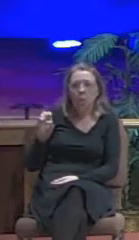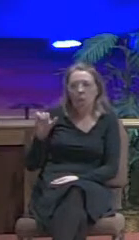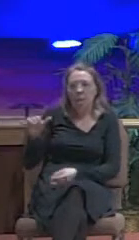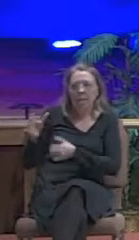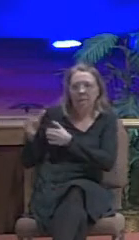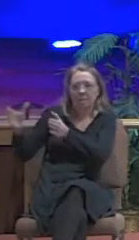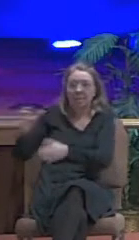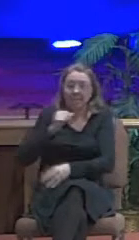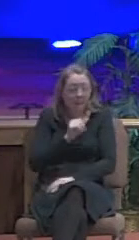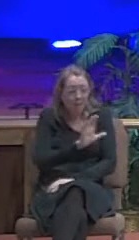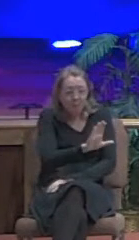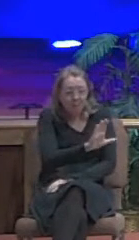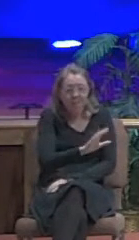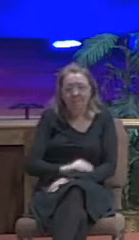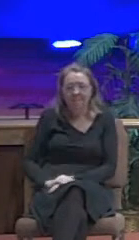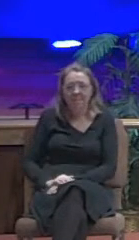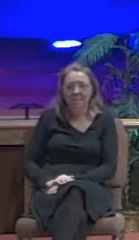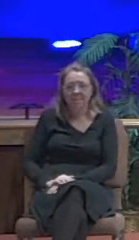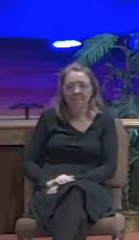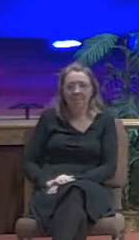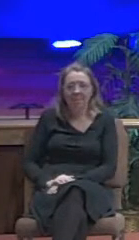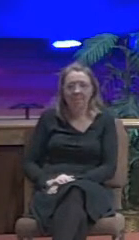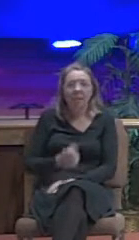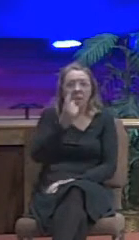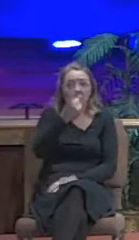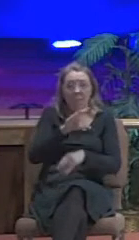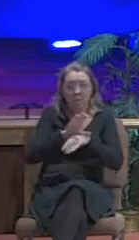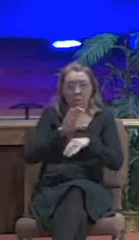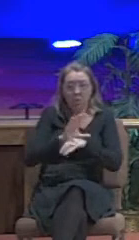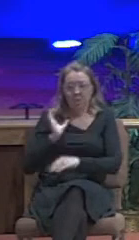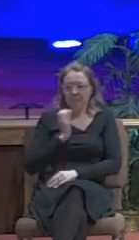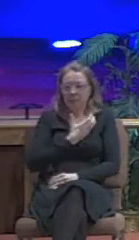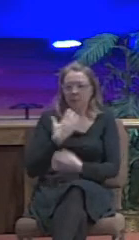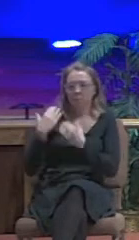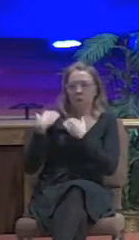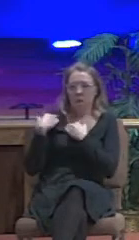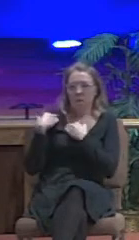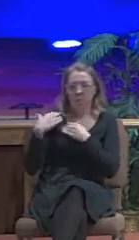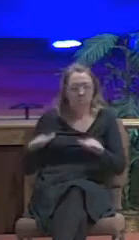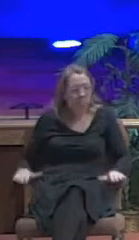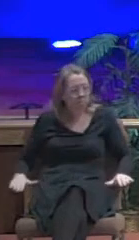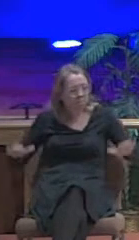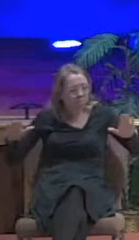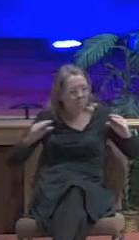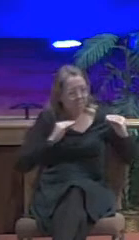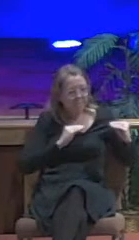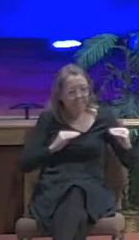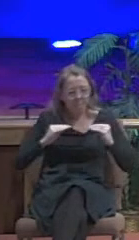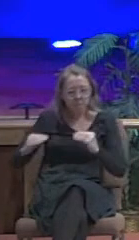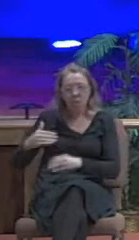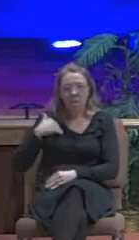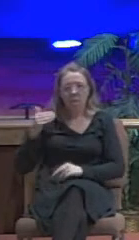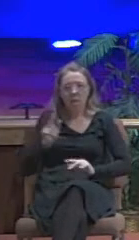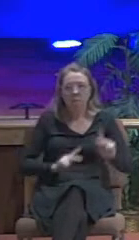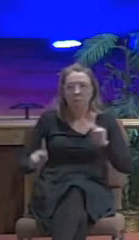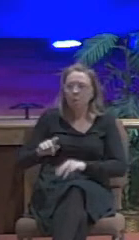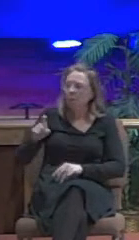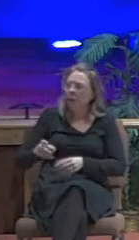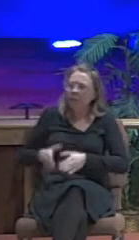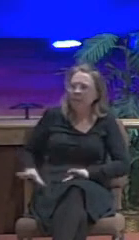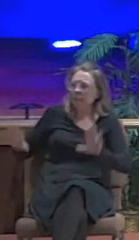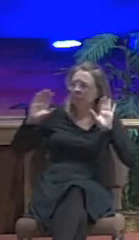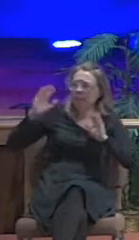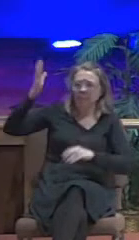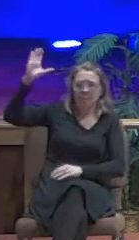As church, it's our job to raise our young people to say, you need to submit to God no matter what he asks you to do. And